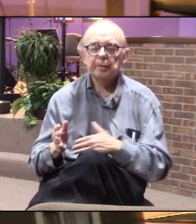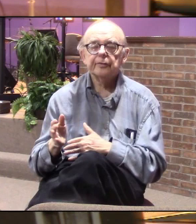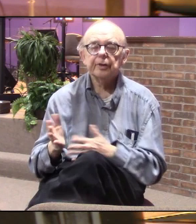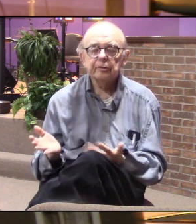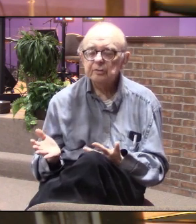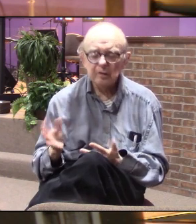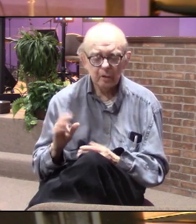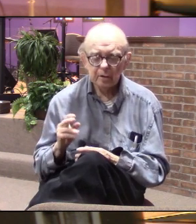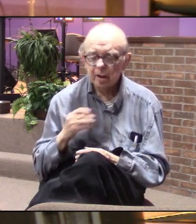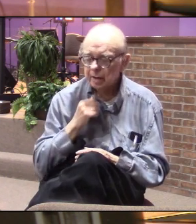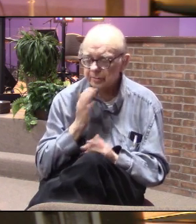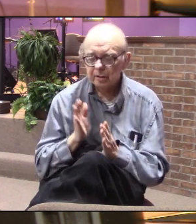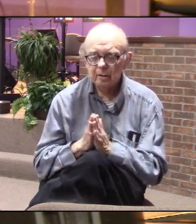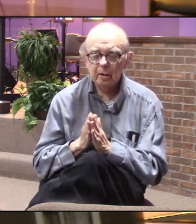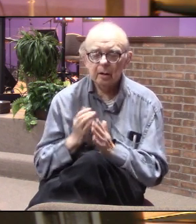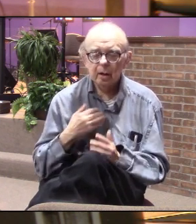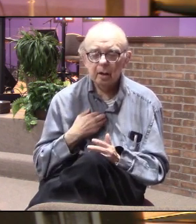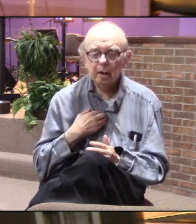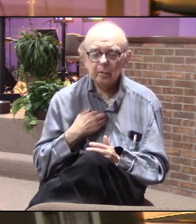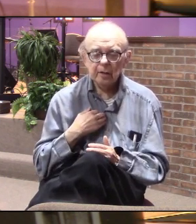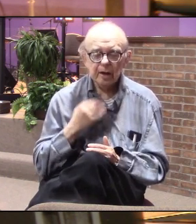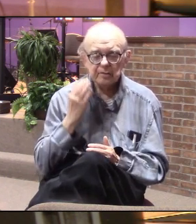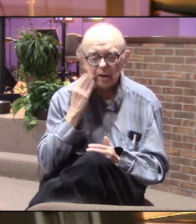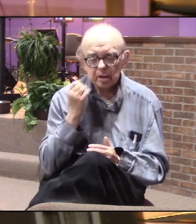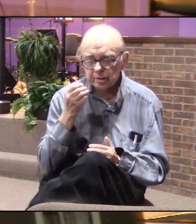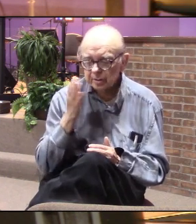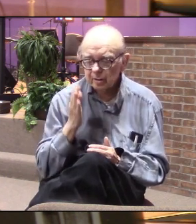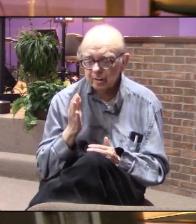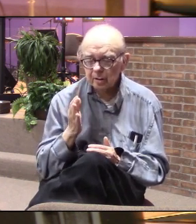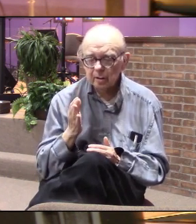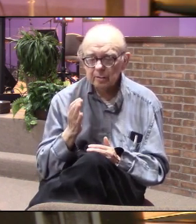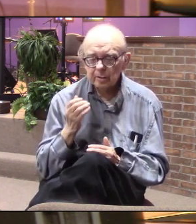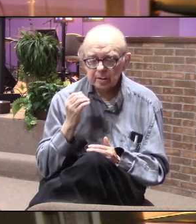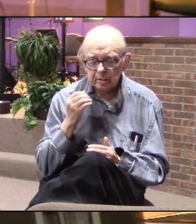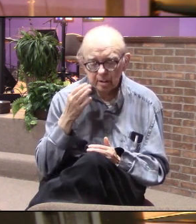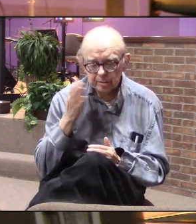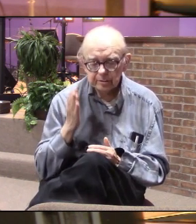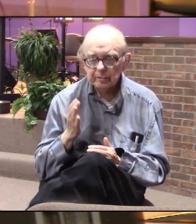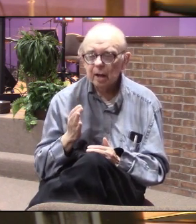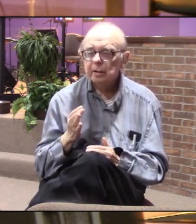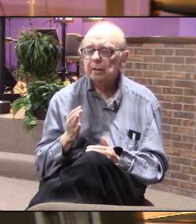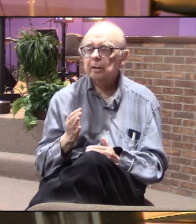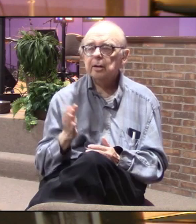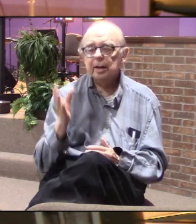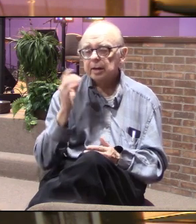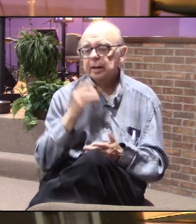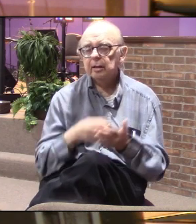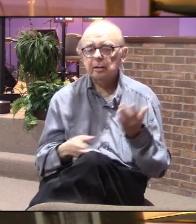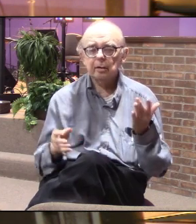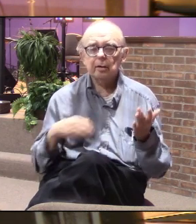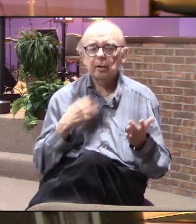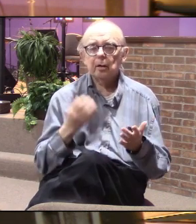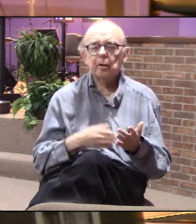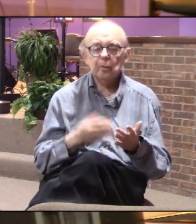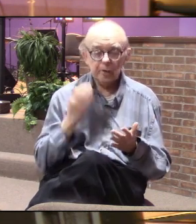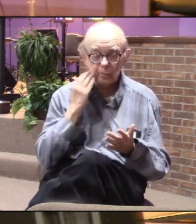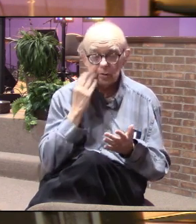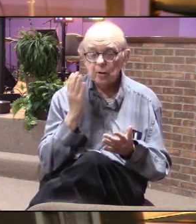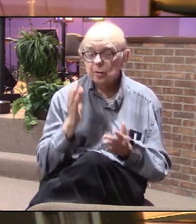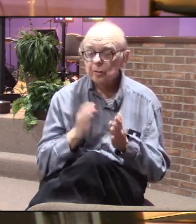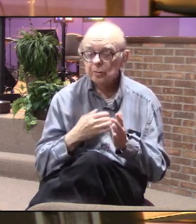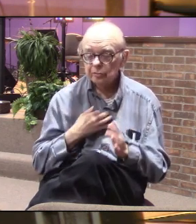fish? Because we have knowledge of God, the knowledge of God. But guess what? We're going to know Jonah.